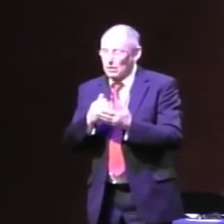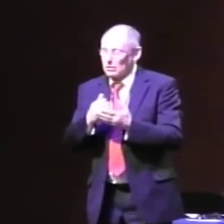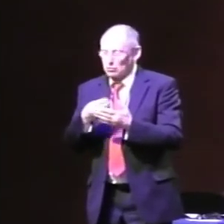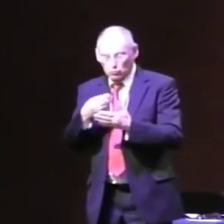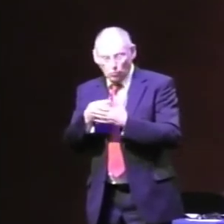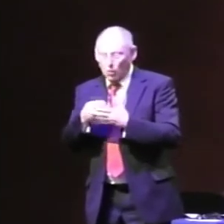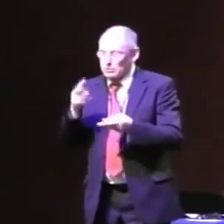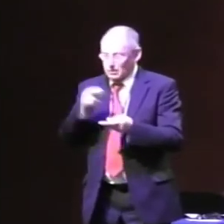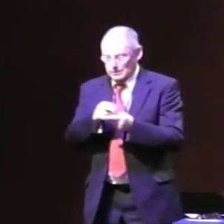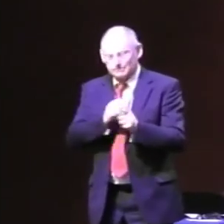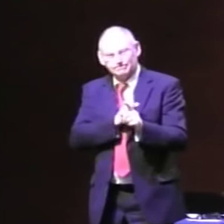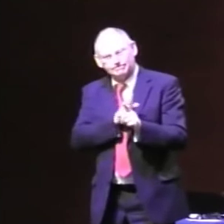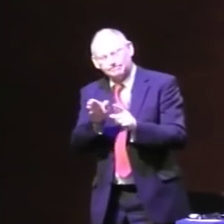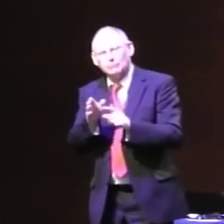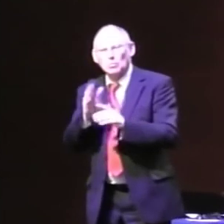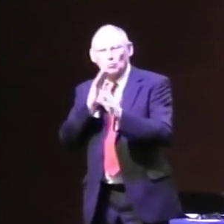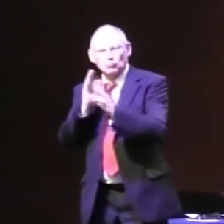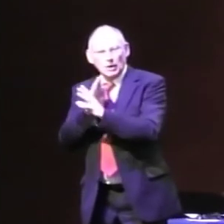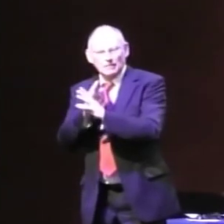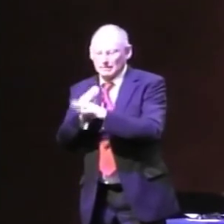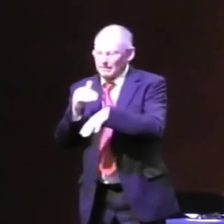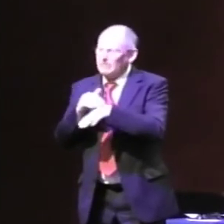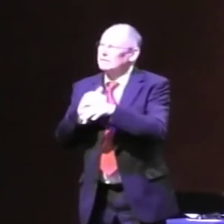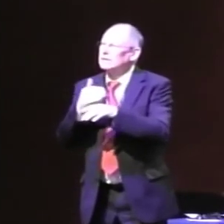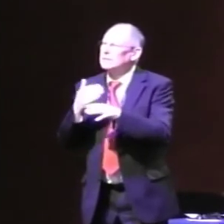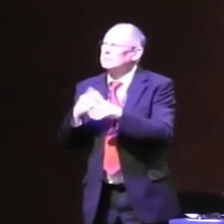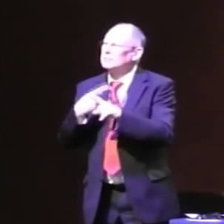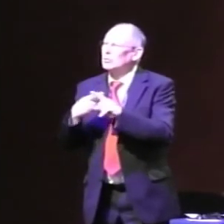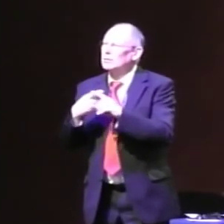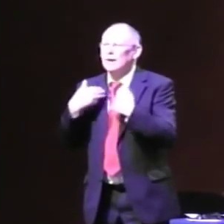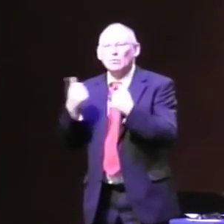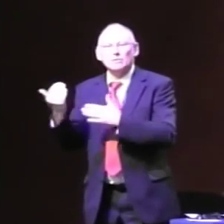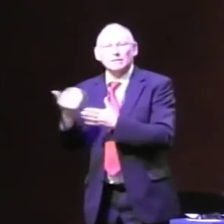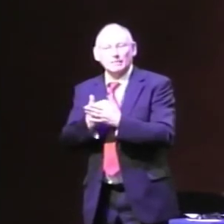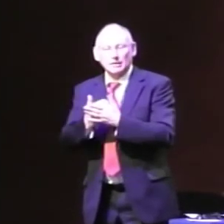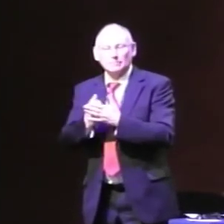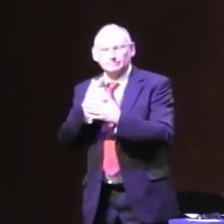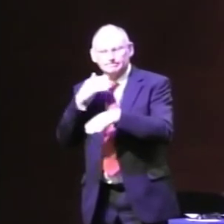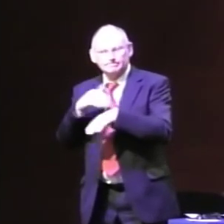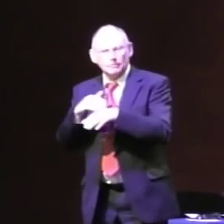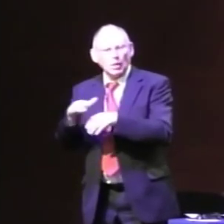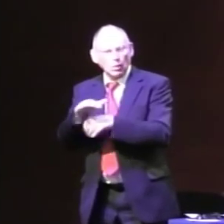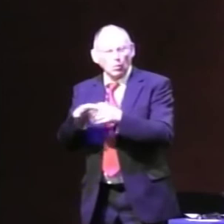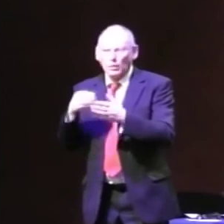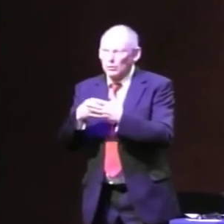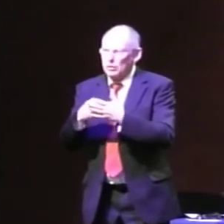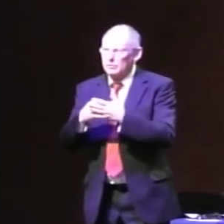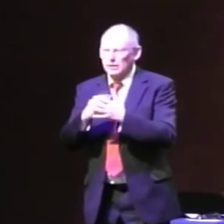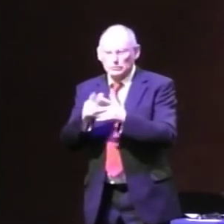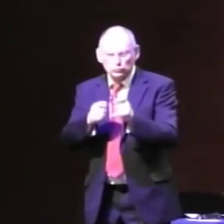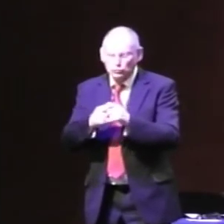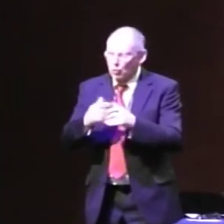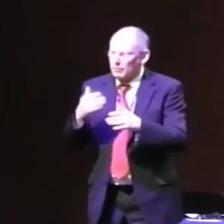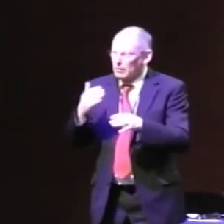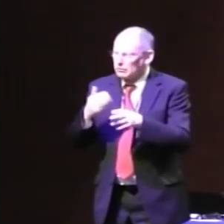through costs cutting into the private sector, impacting employee health and safety. All this will have a devastating effect on the local economy through job losses and